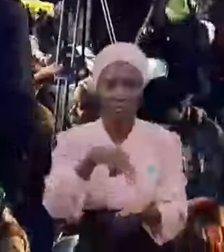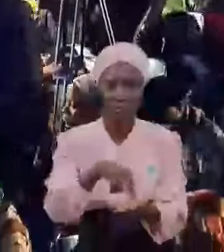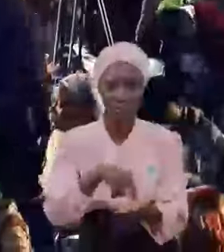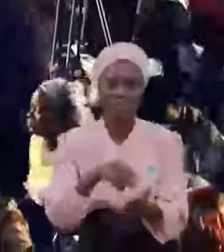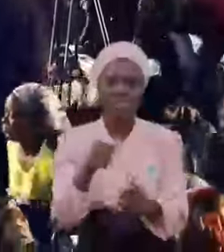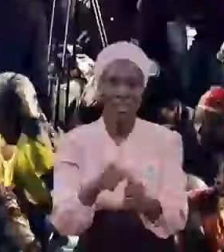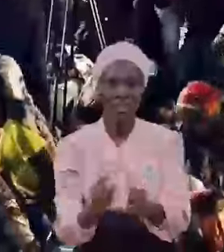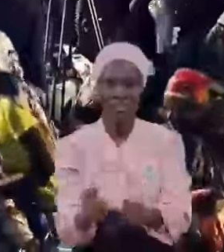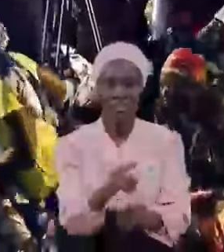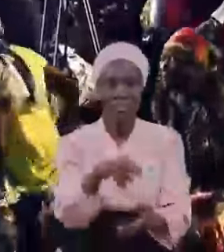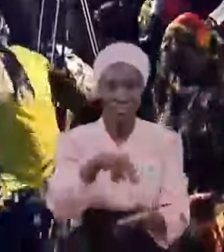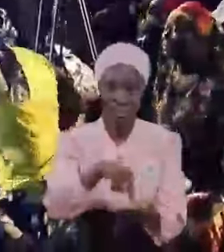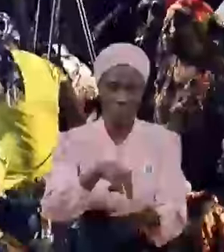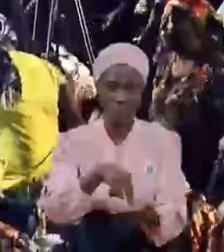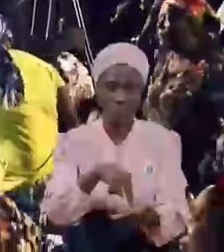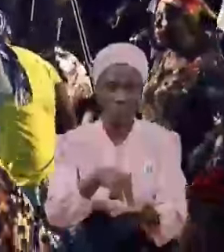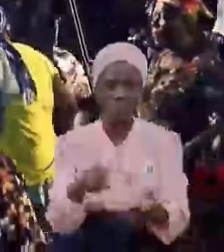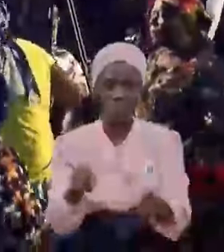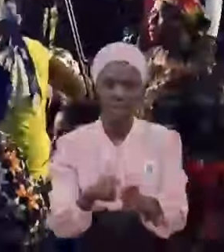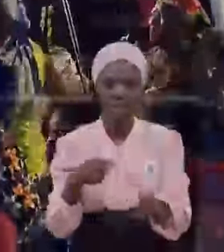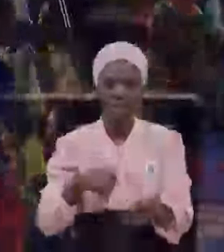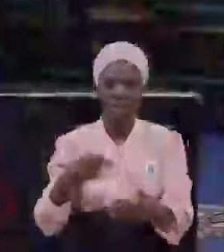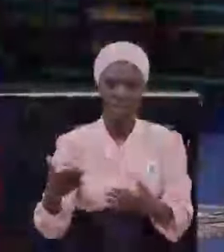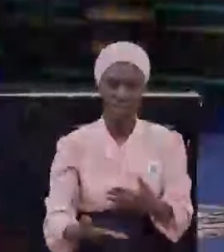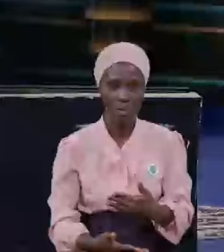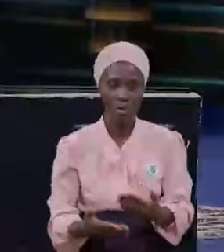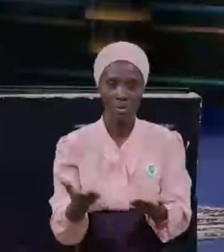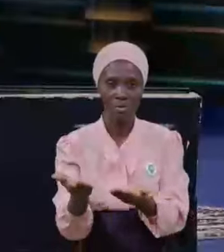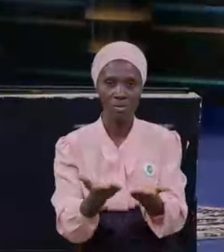the servant of the Lord as he prays for us?